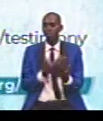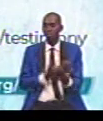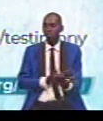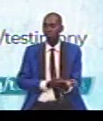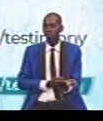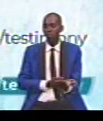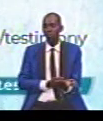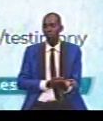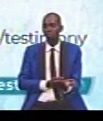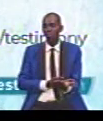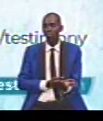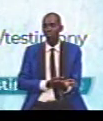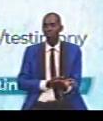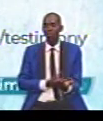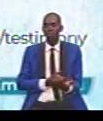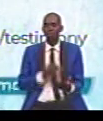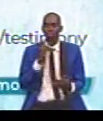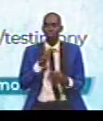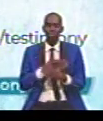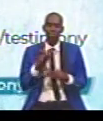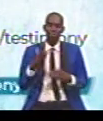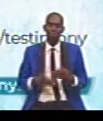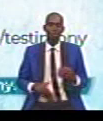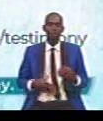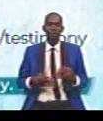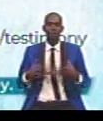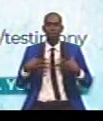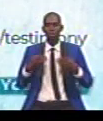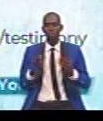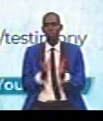completely fine. Praise the Lord.